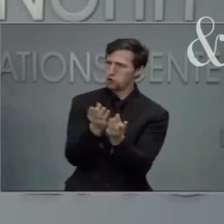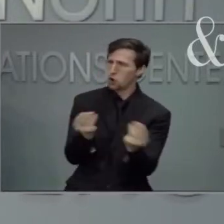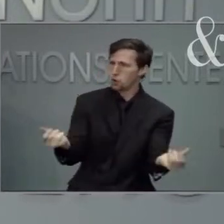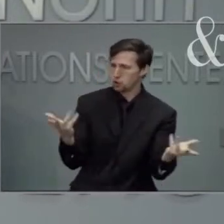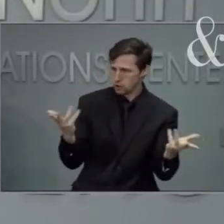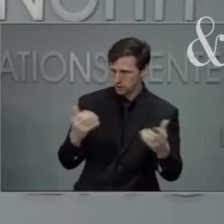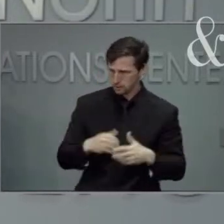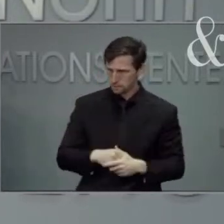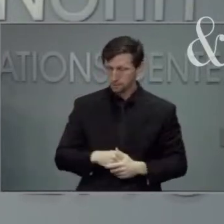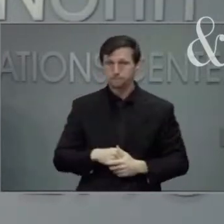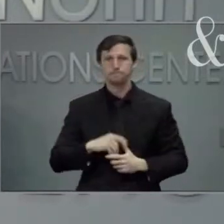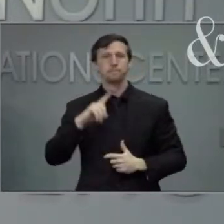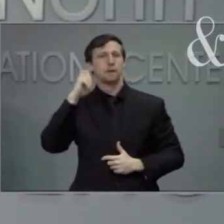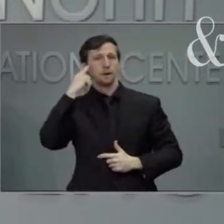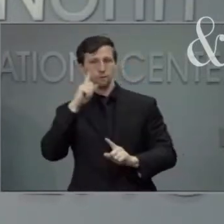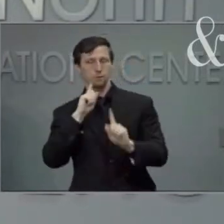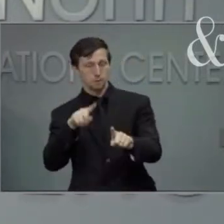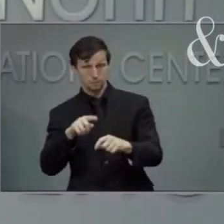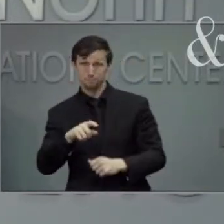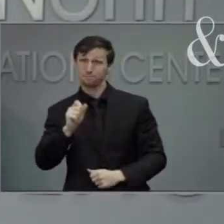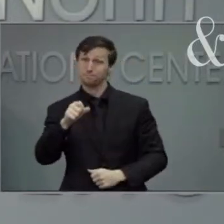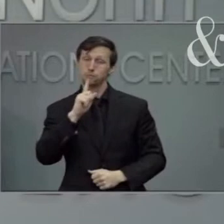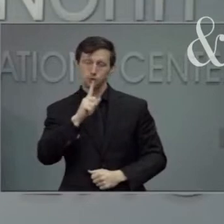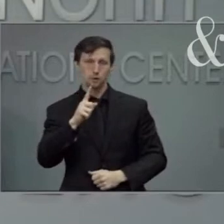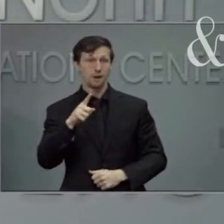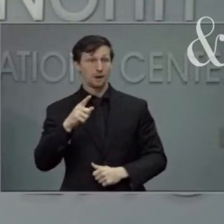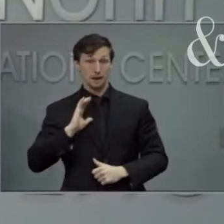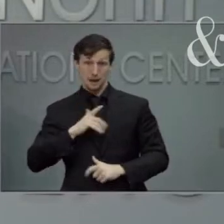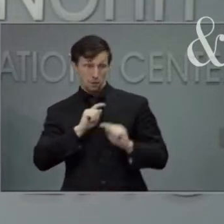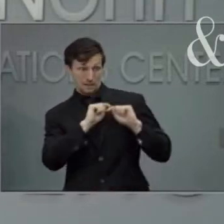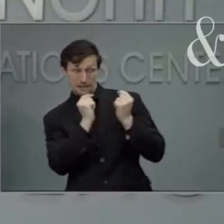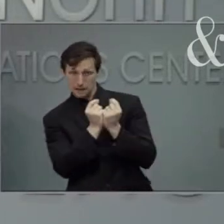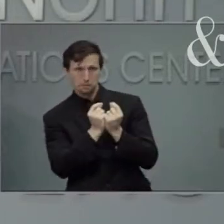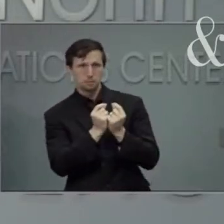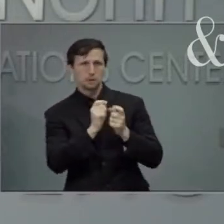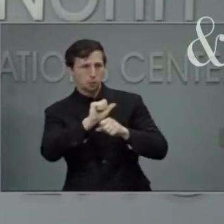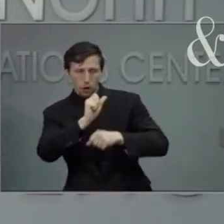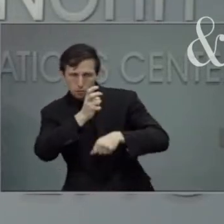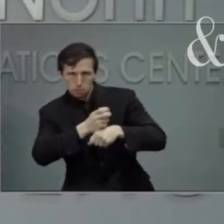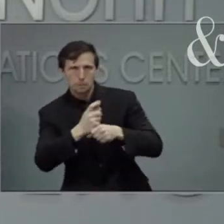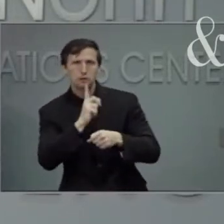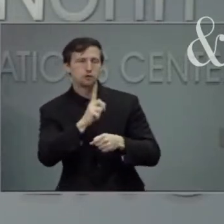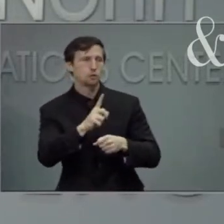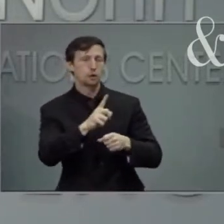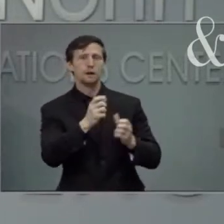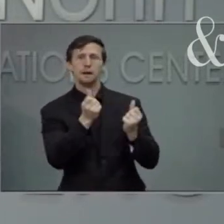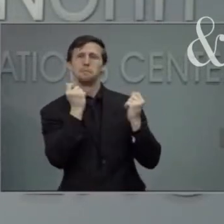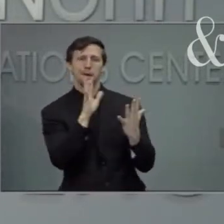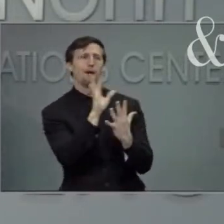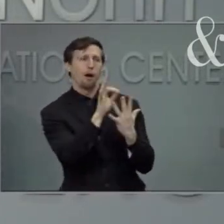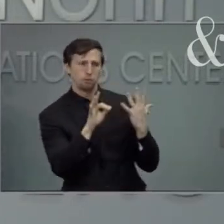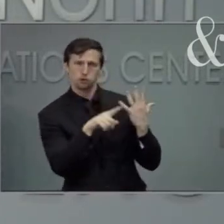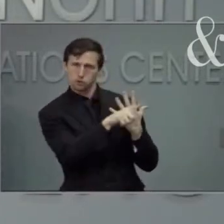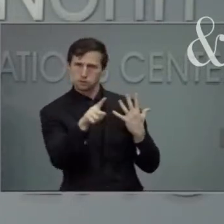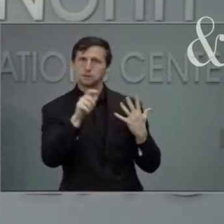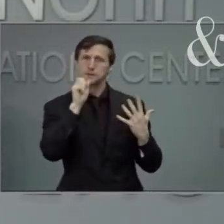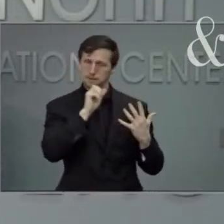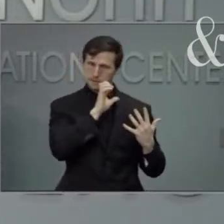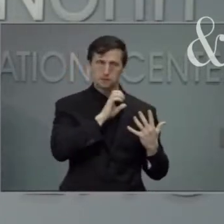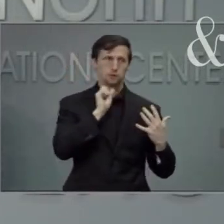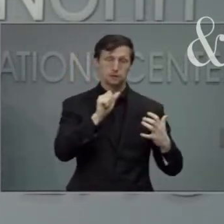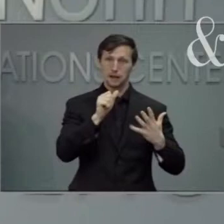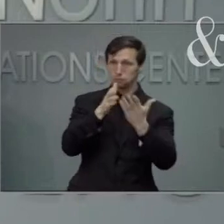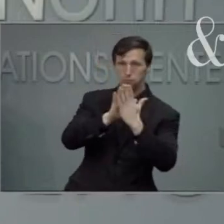team is working very hard to make sure there are many avenues for seniors to make appointments